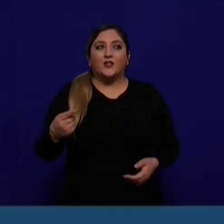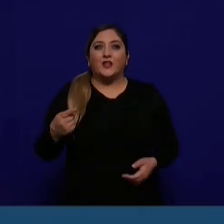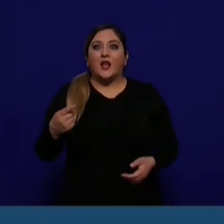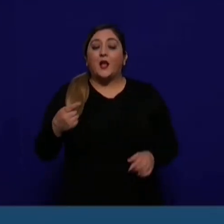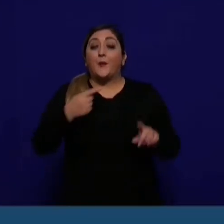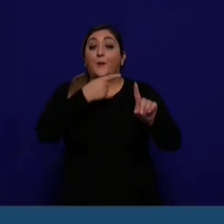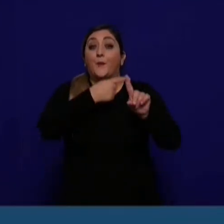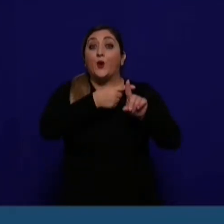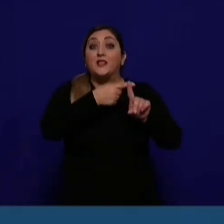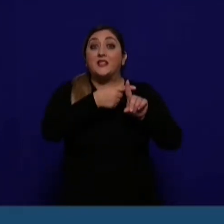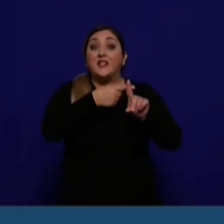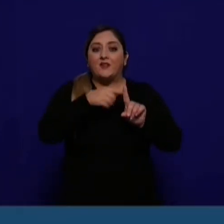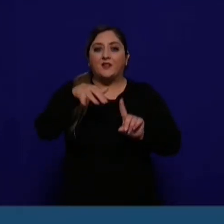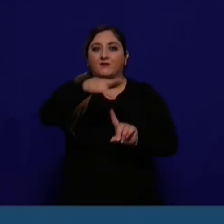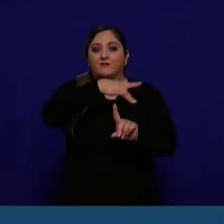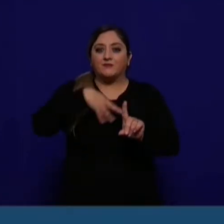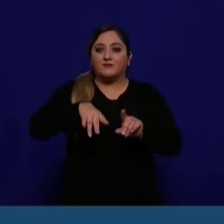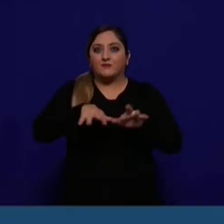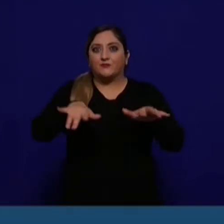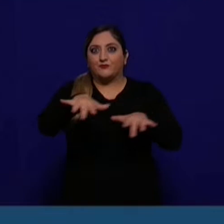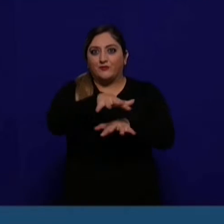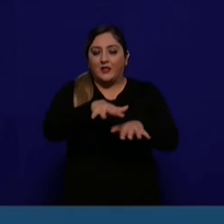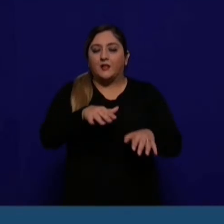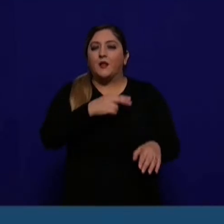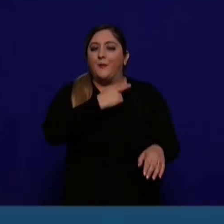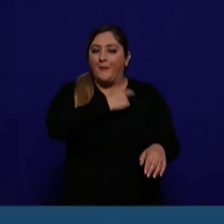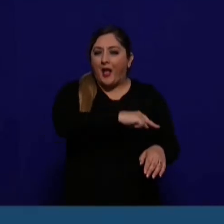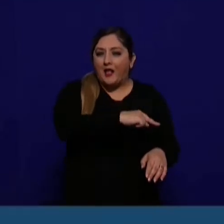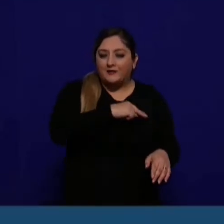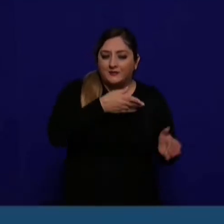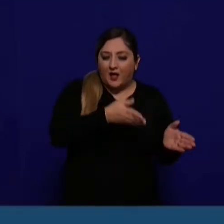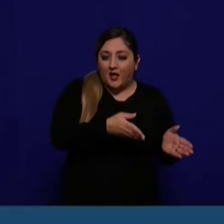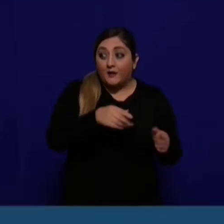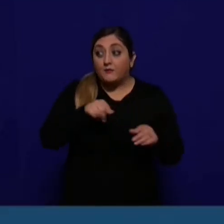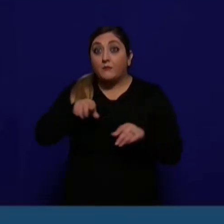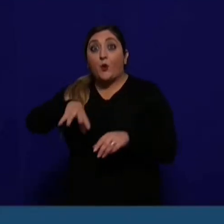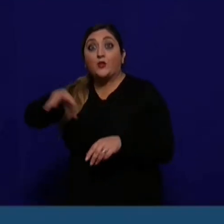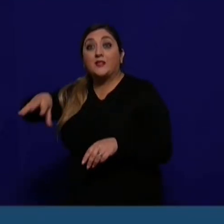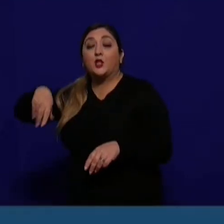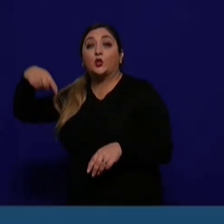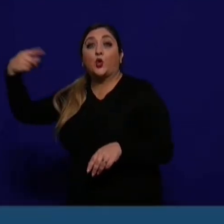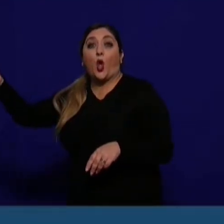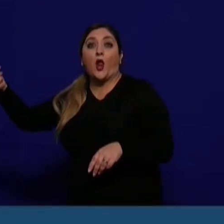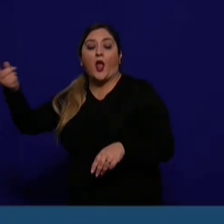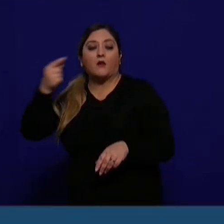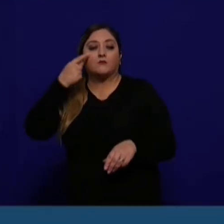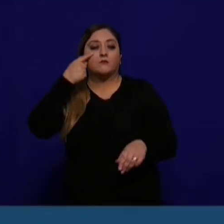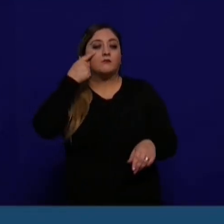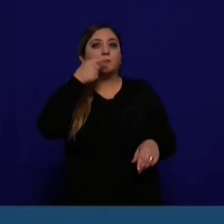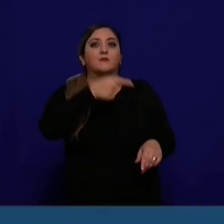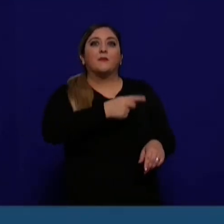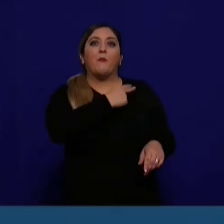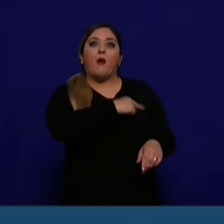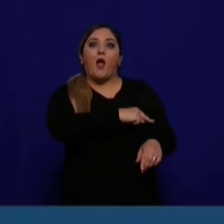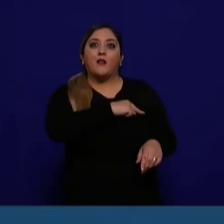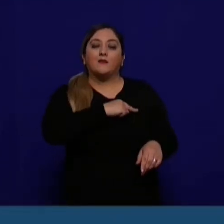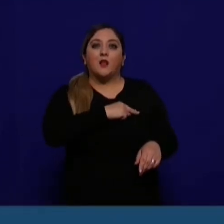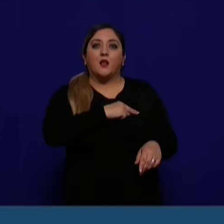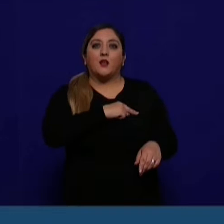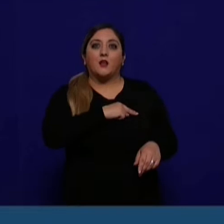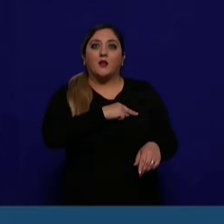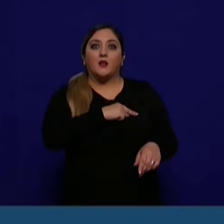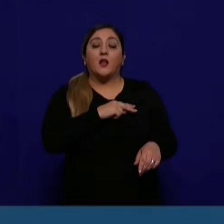fil-positivity rate għaliex meta tqabbel ukoll ma' pajjiżi oħra importanti li niftakru li Malta kienet waħda minn dawk l-iktar pajjiżi li